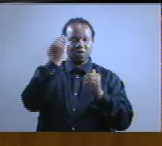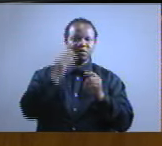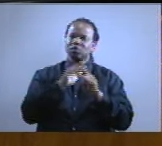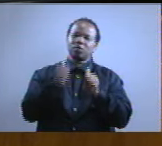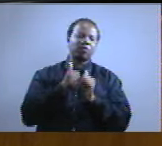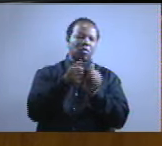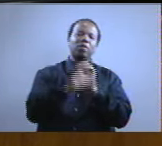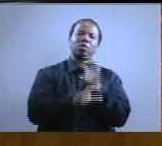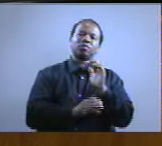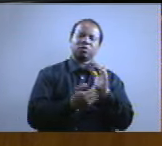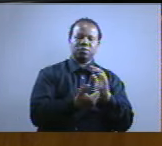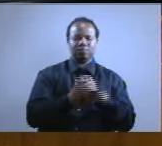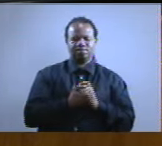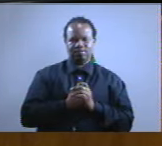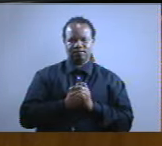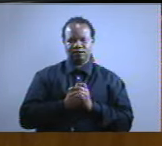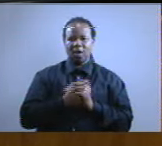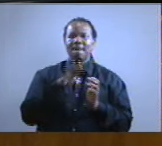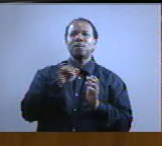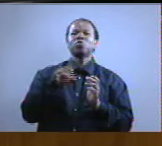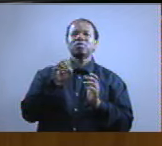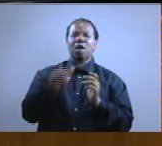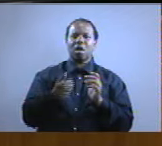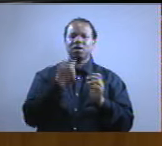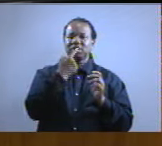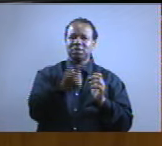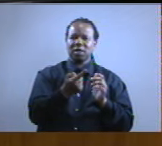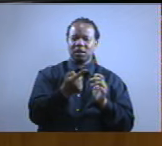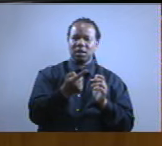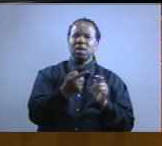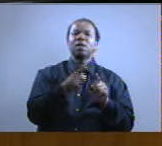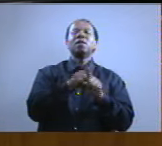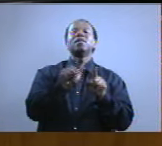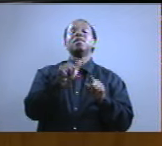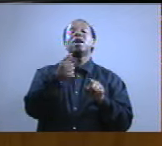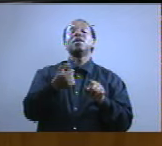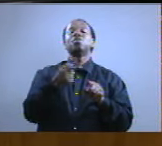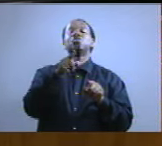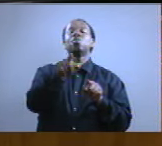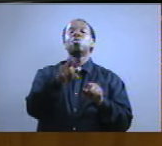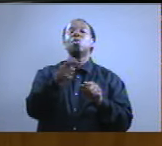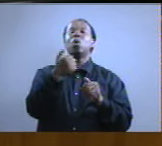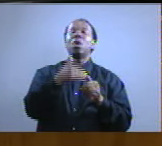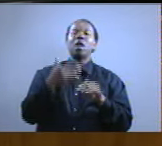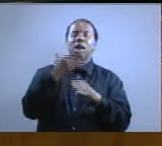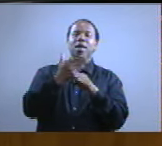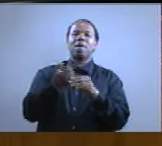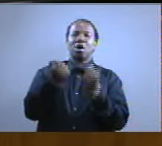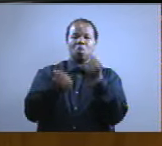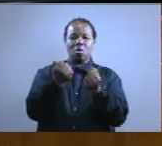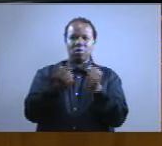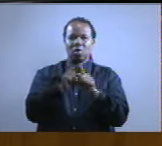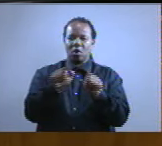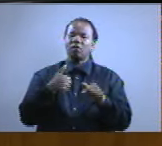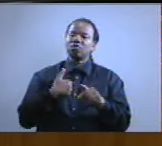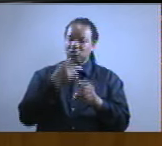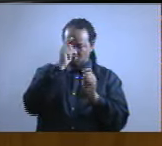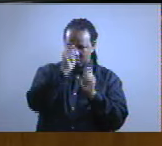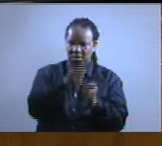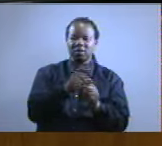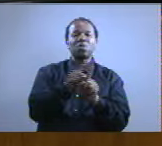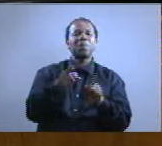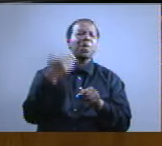unconstitutional. Busa also argued that the too rapid recourse to the Labour Court to deal with cases of non-compliance would be